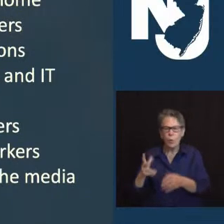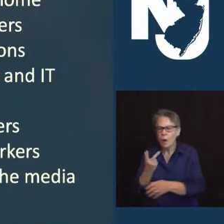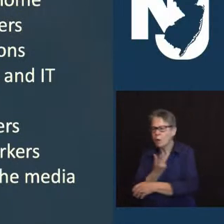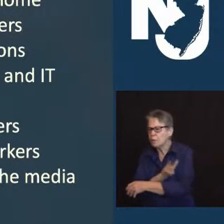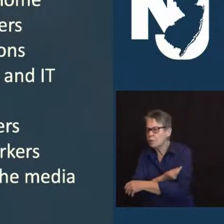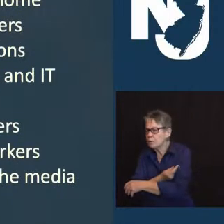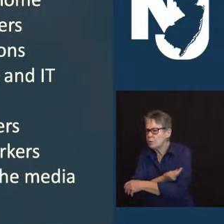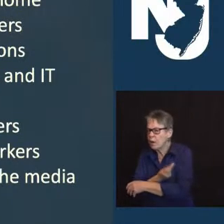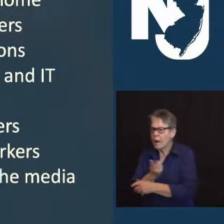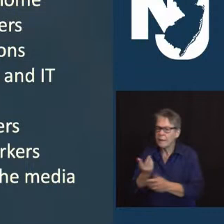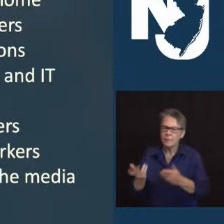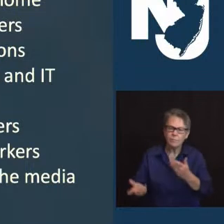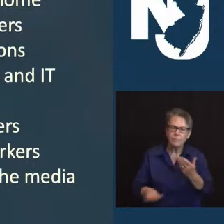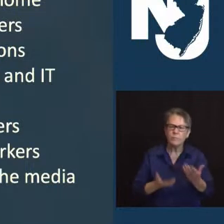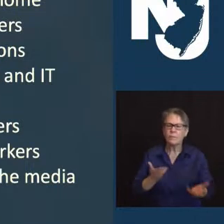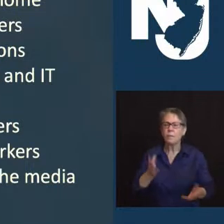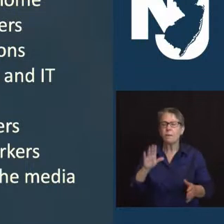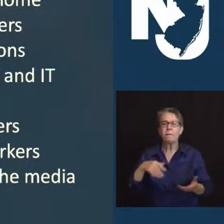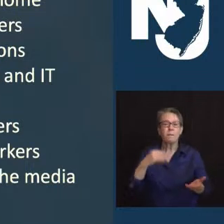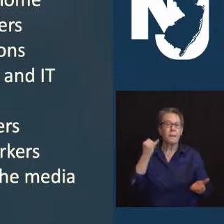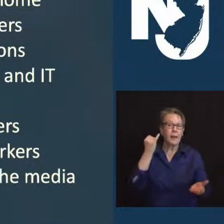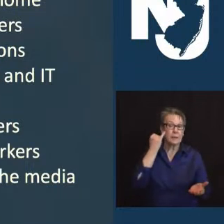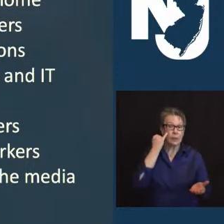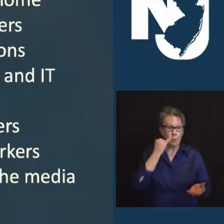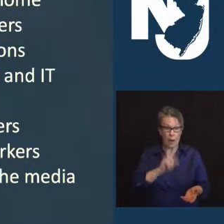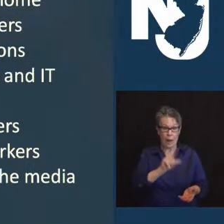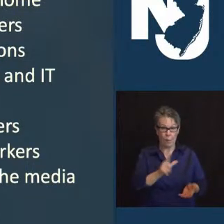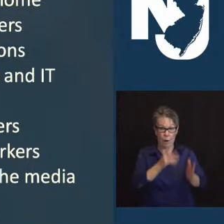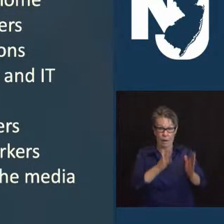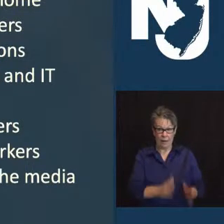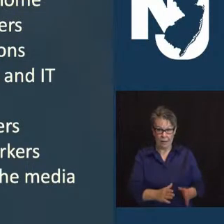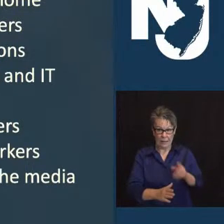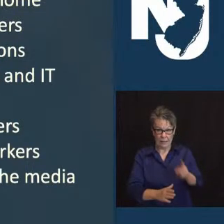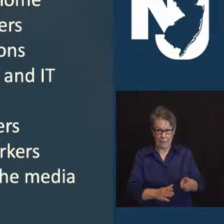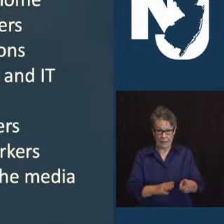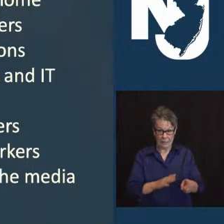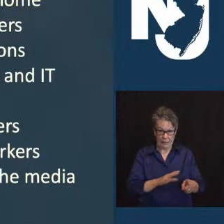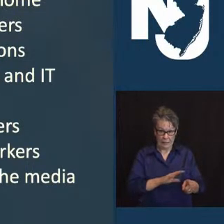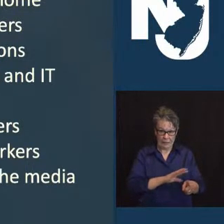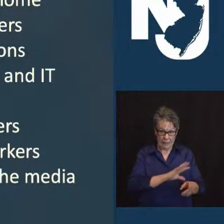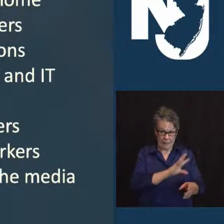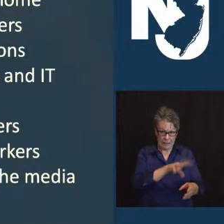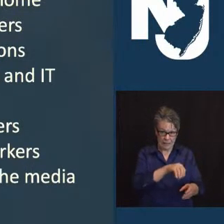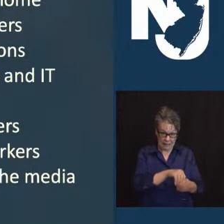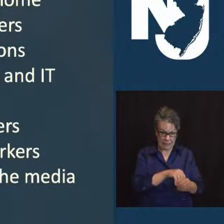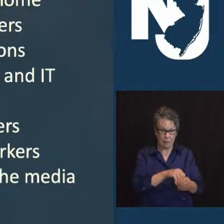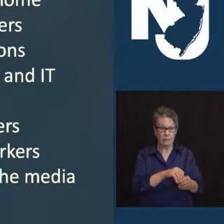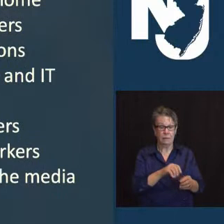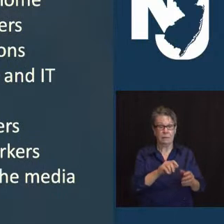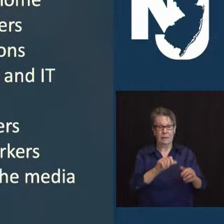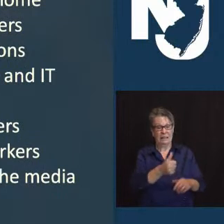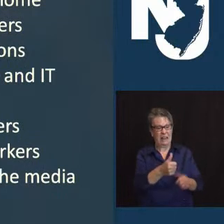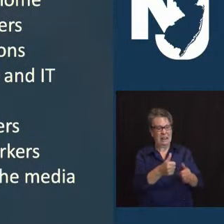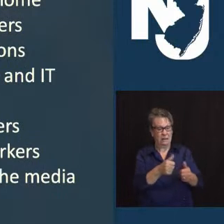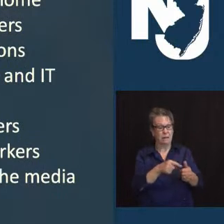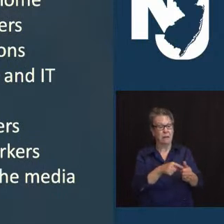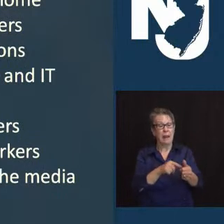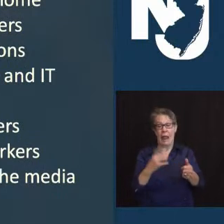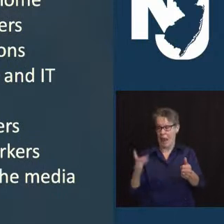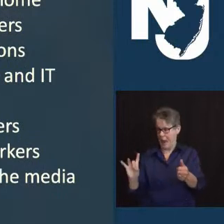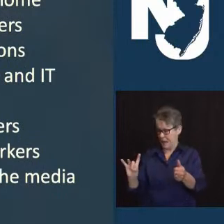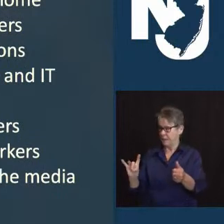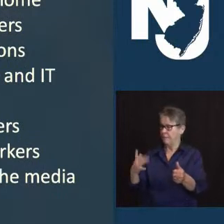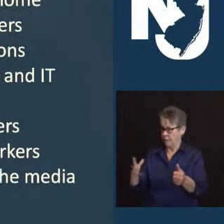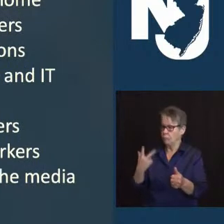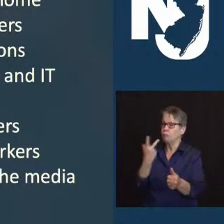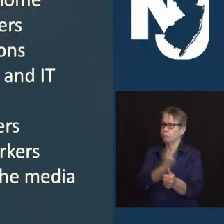let's say there are 10 librarians, 8 of them get their vaccine, and they go by, they get their booster shot, and nothing happens to them. The other